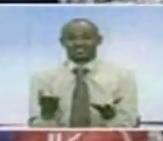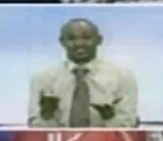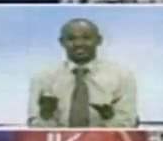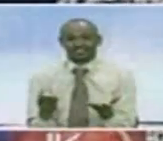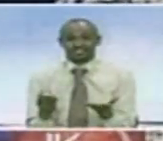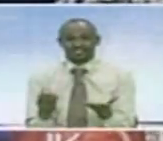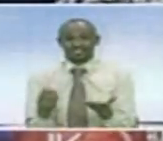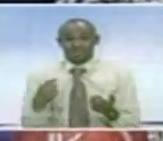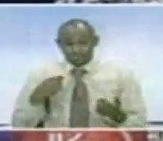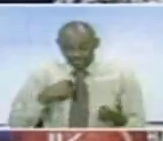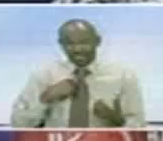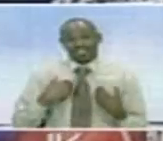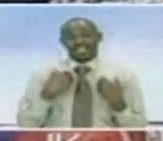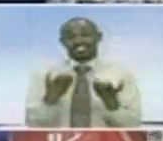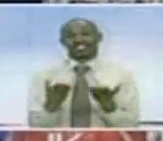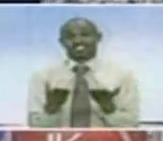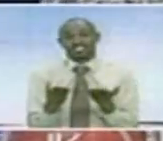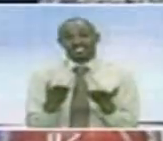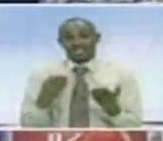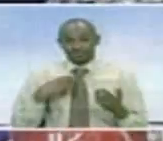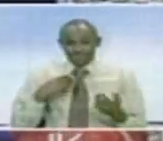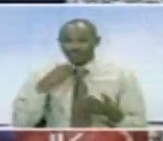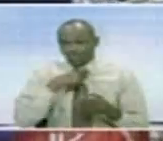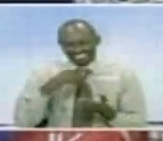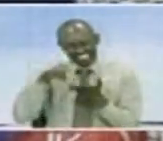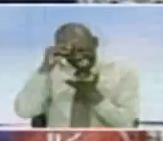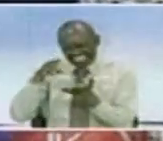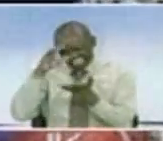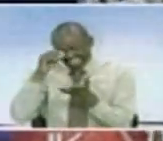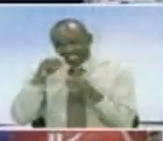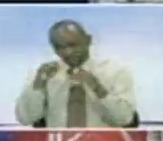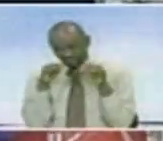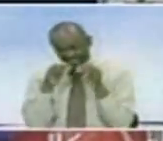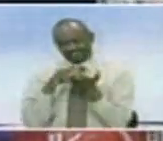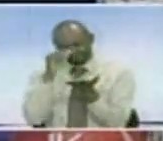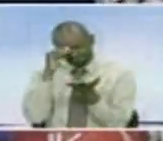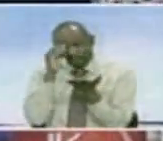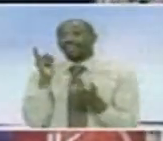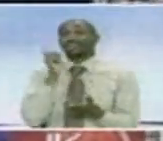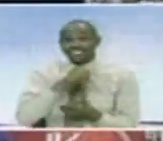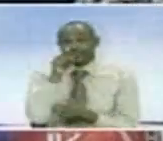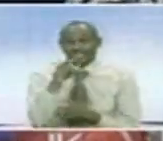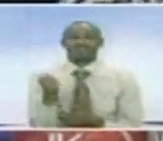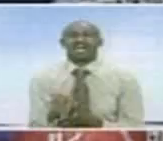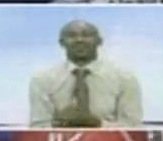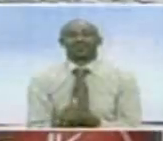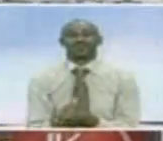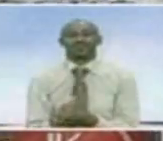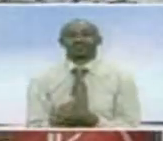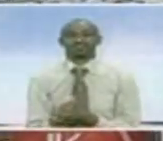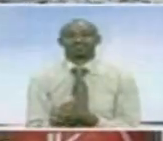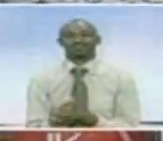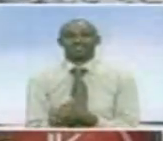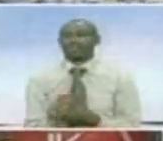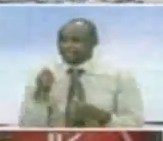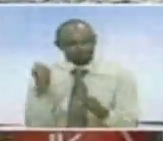I am on sabbatical, savoring those lessons. But I'm not done yet. Not yet.